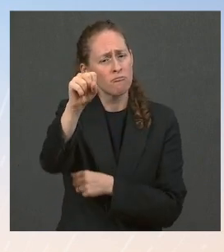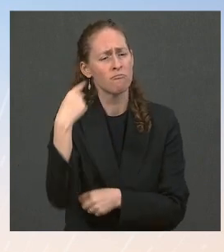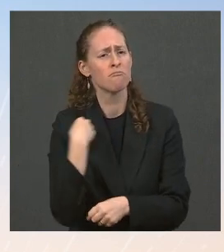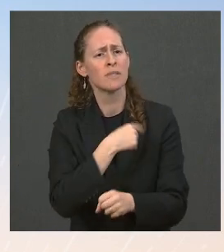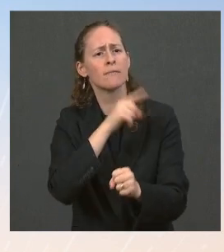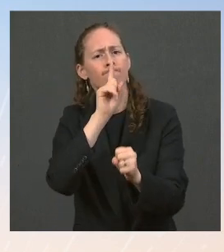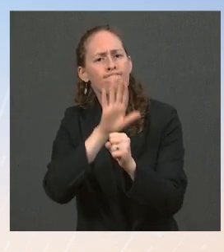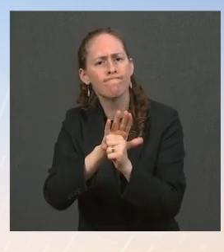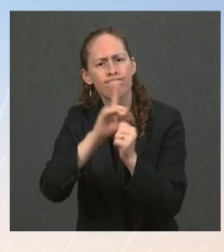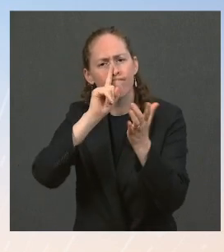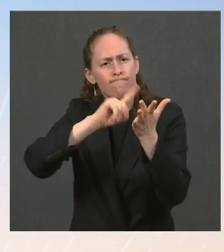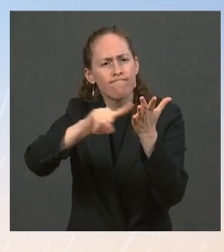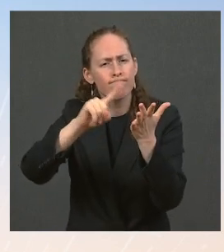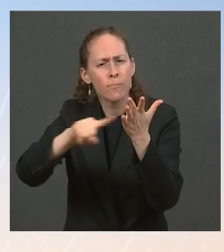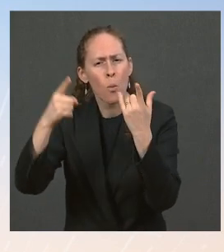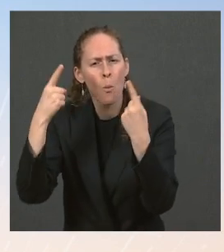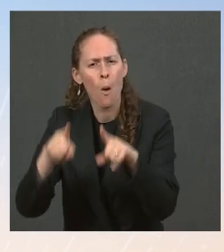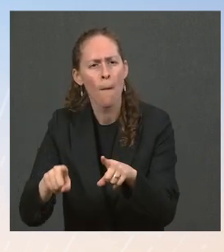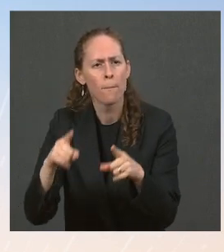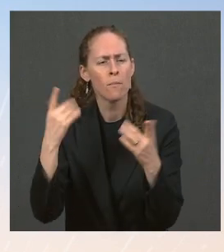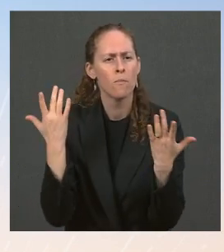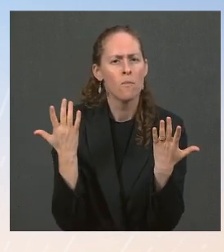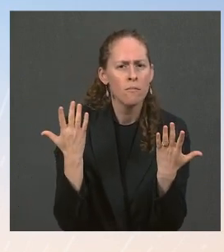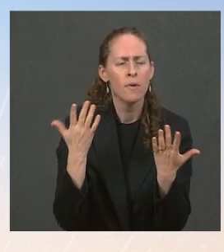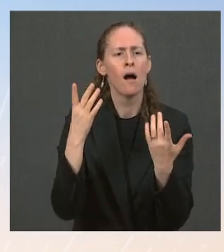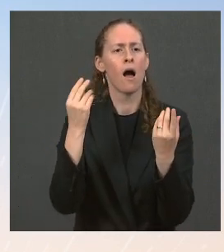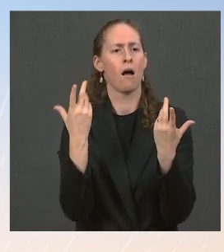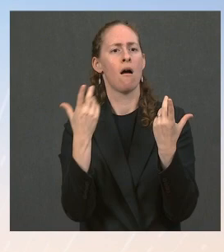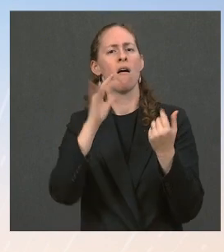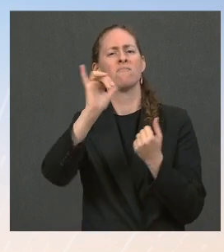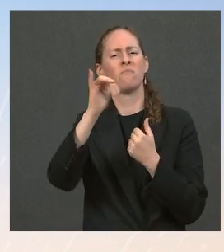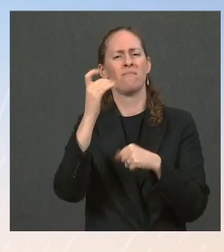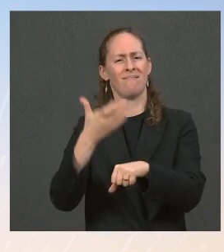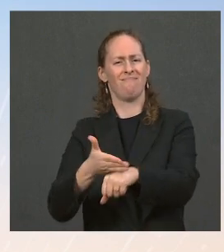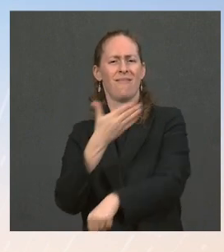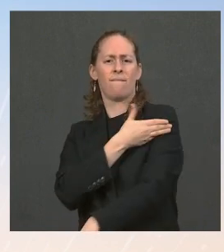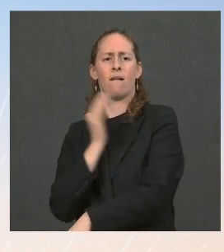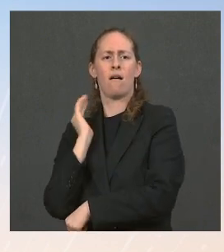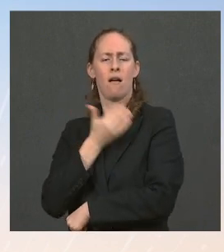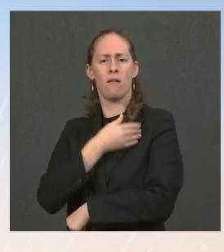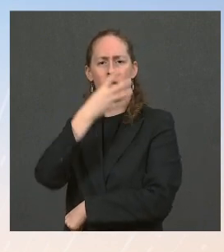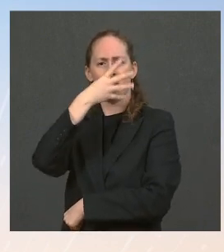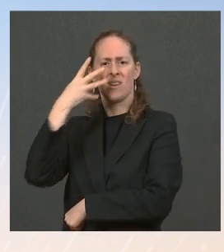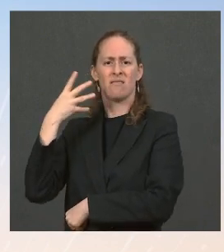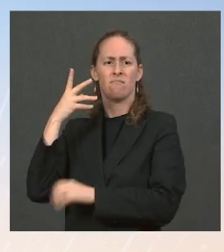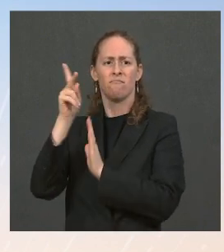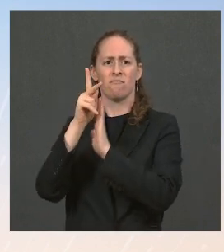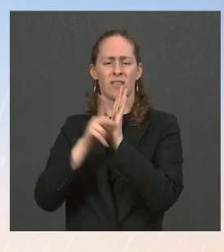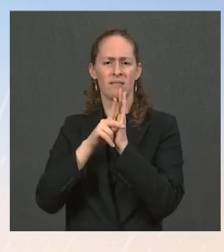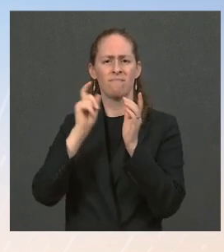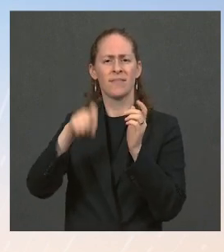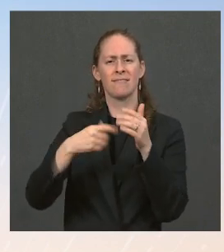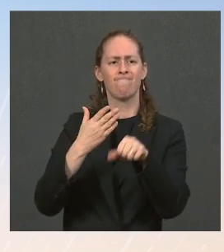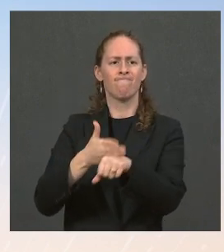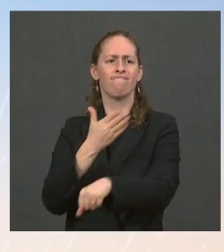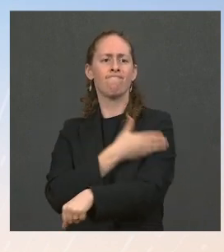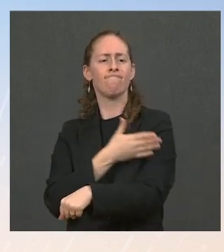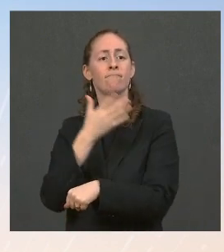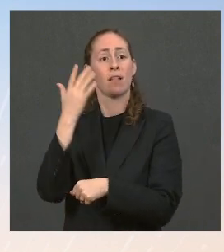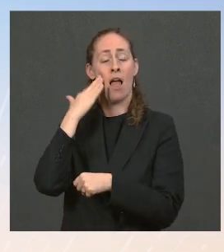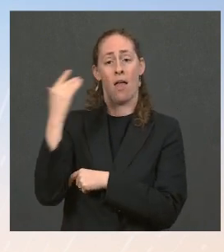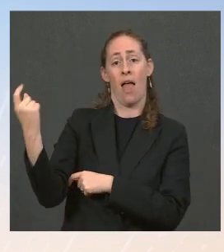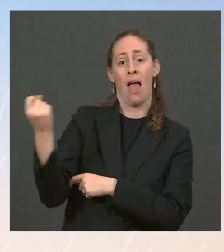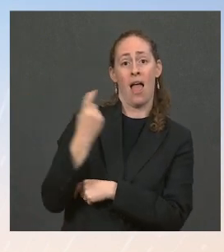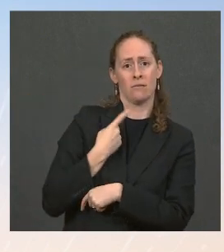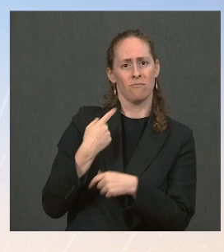immigration processing system works. And in response to Amr's question before, what I tried to lay out is what happens, right? No matter where you are